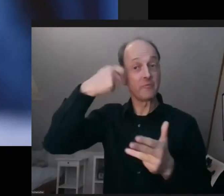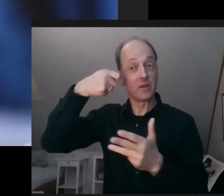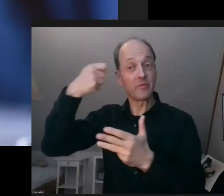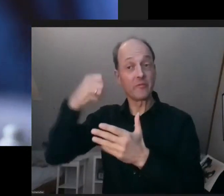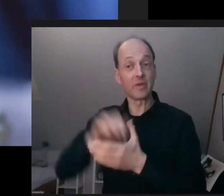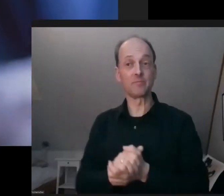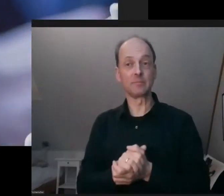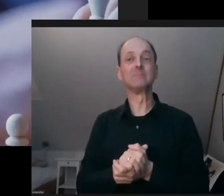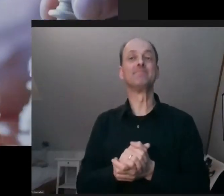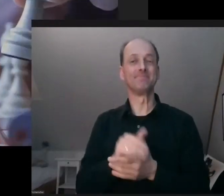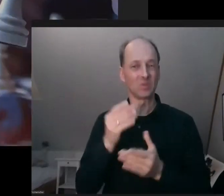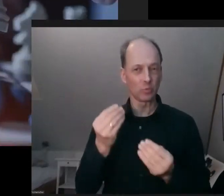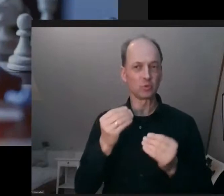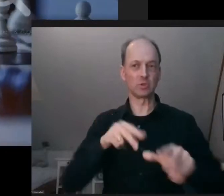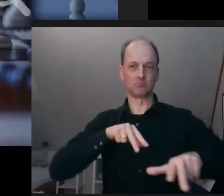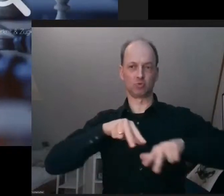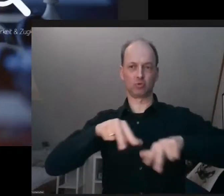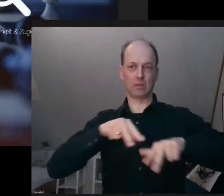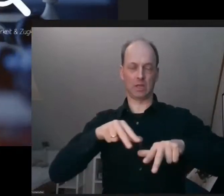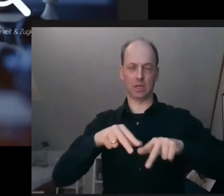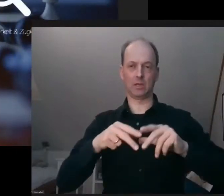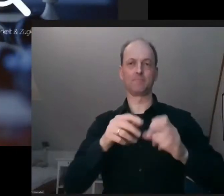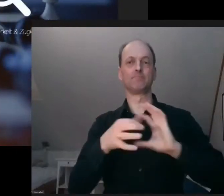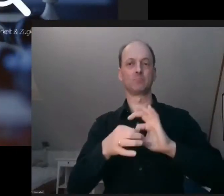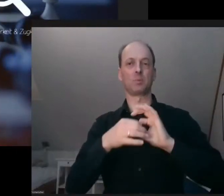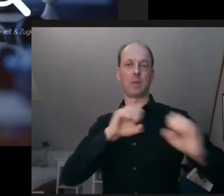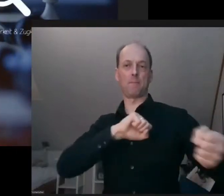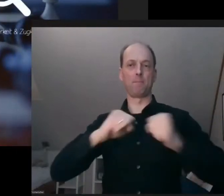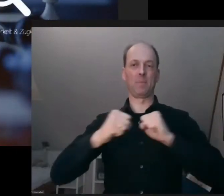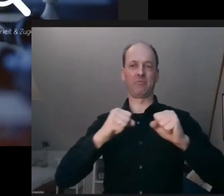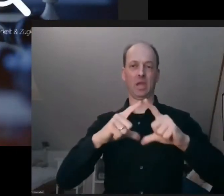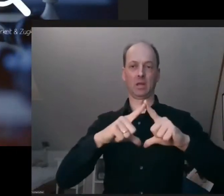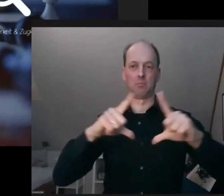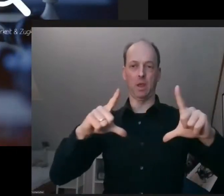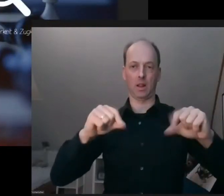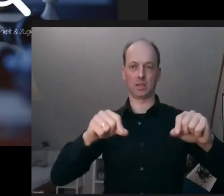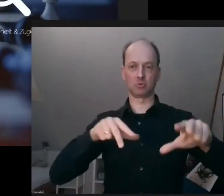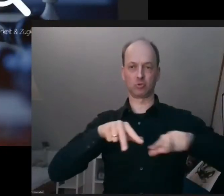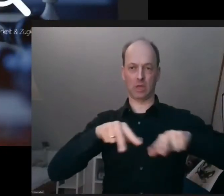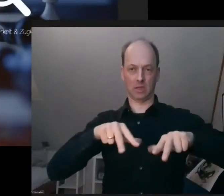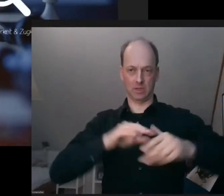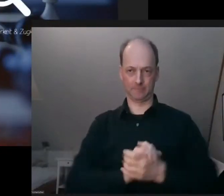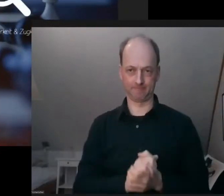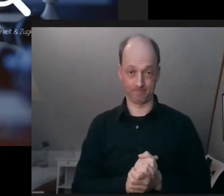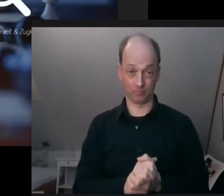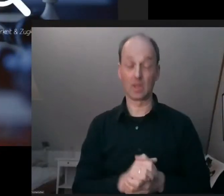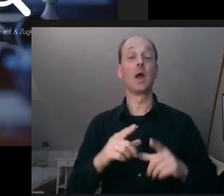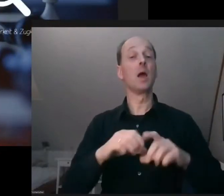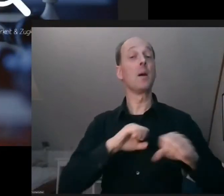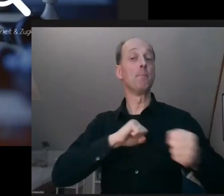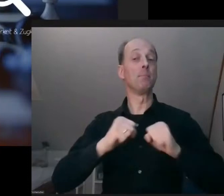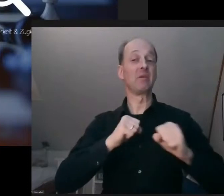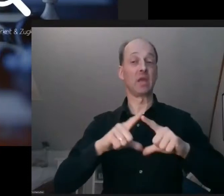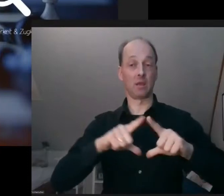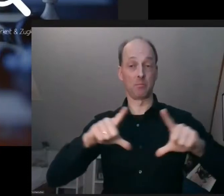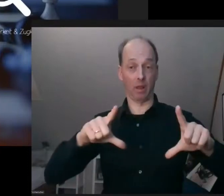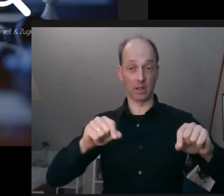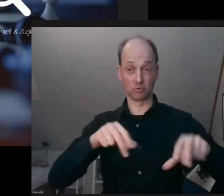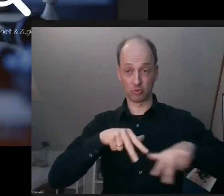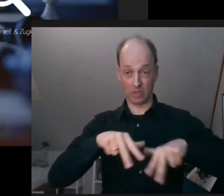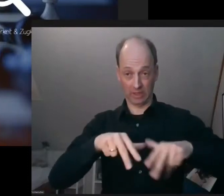we have a sort of strategy of moving pictures. A strategy of moving pictures is crucial because such